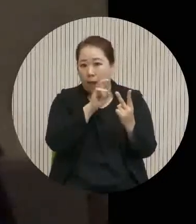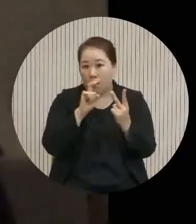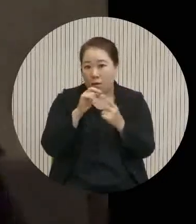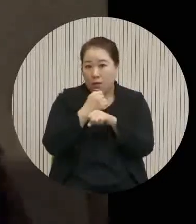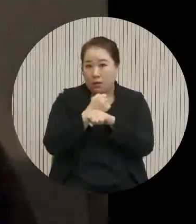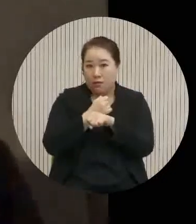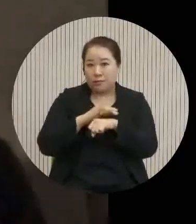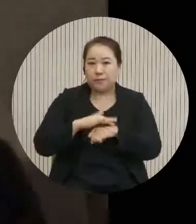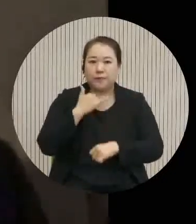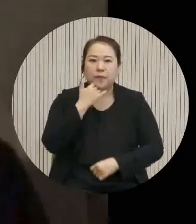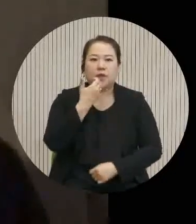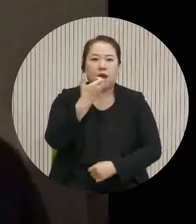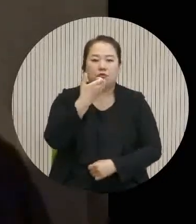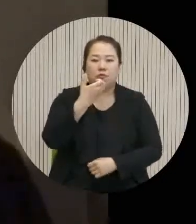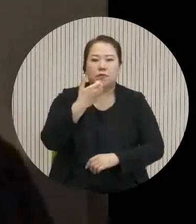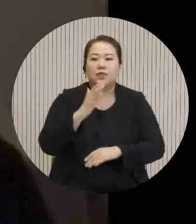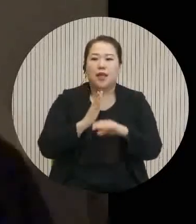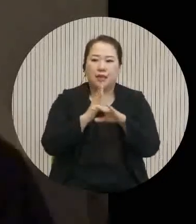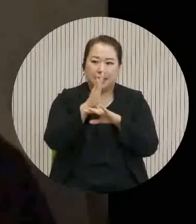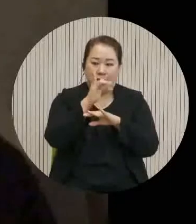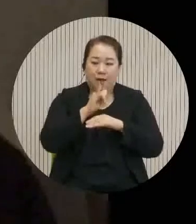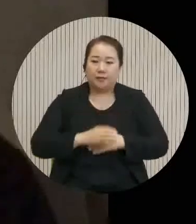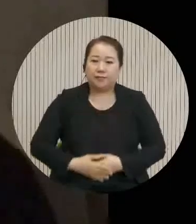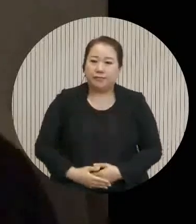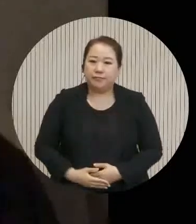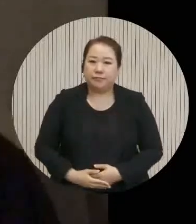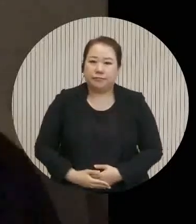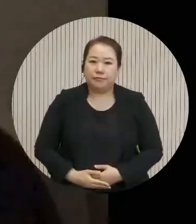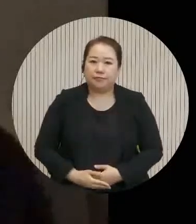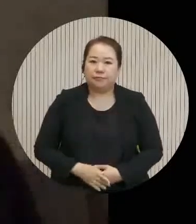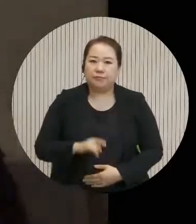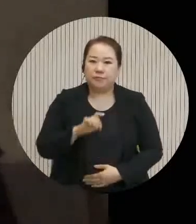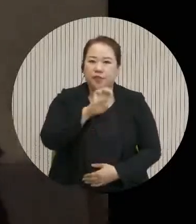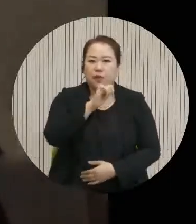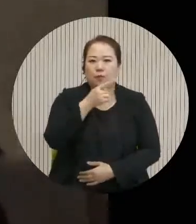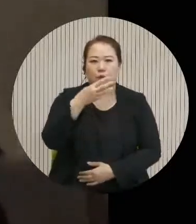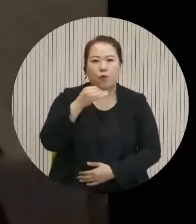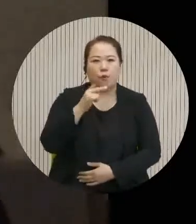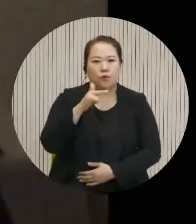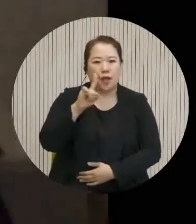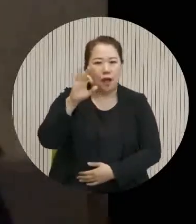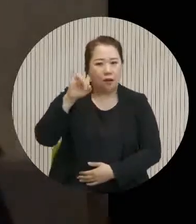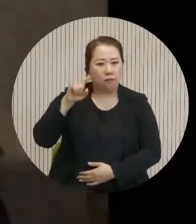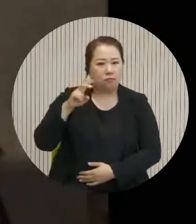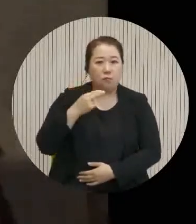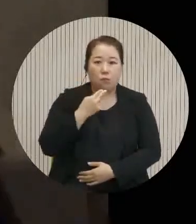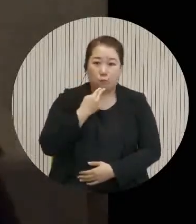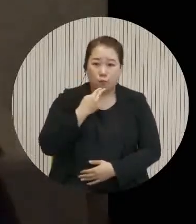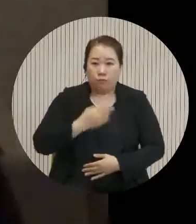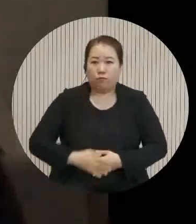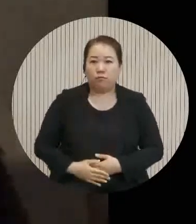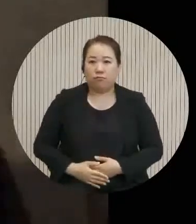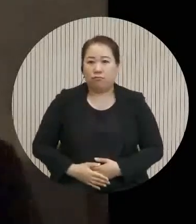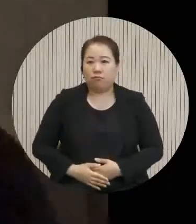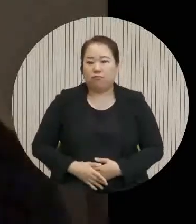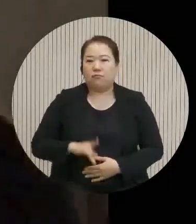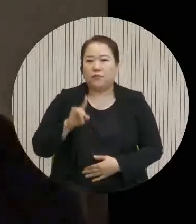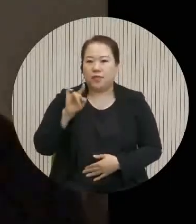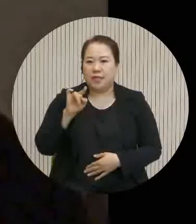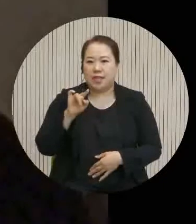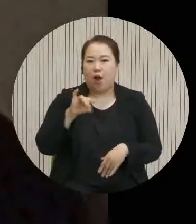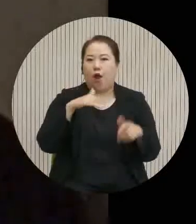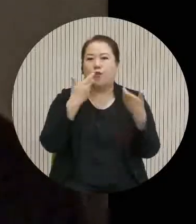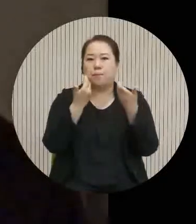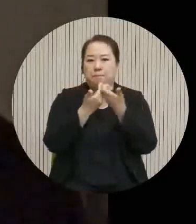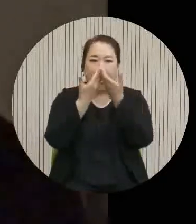90. Guess what? No pronouns. It's what we call a counterexample. What happens to